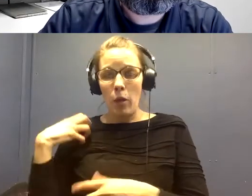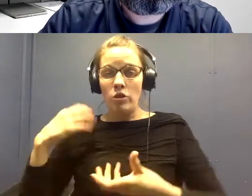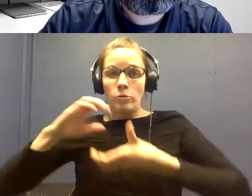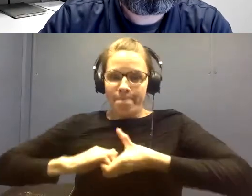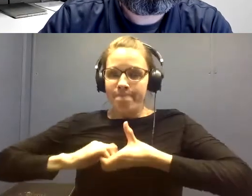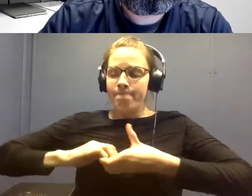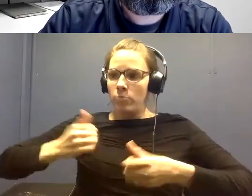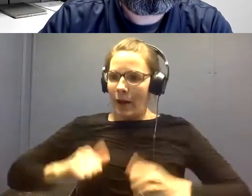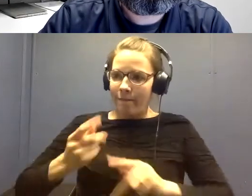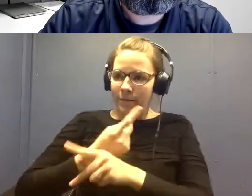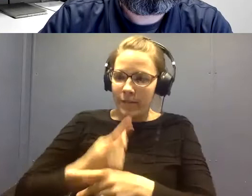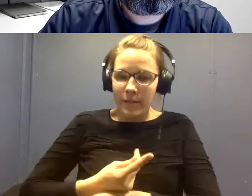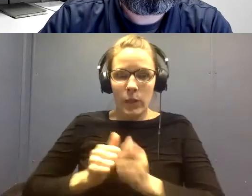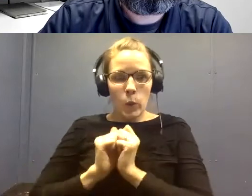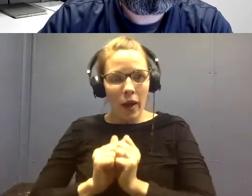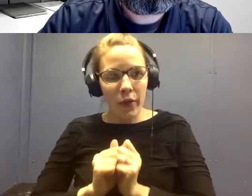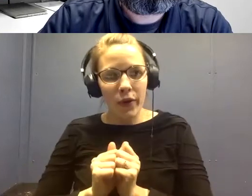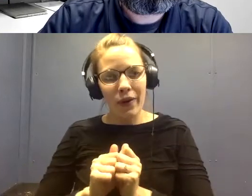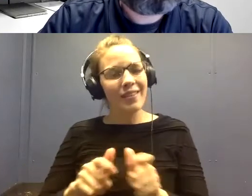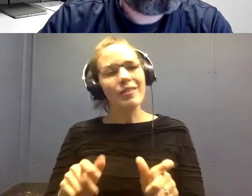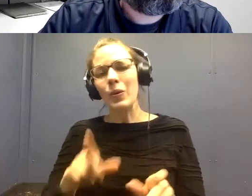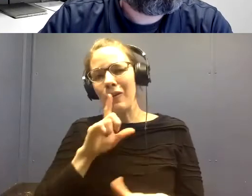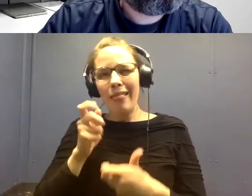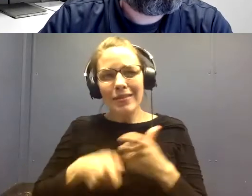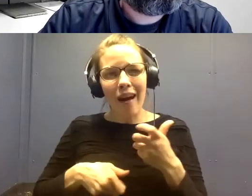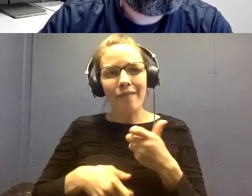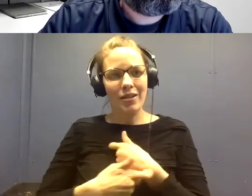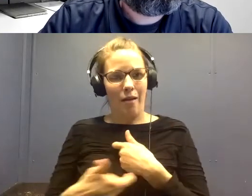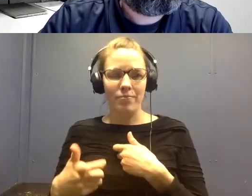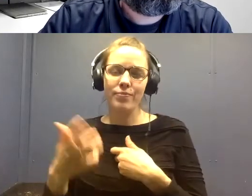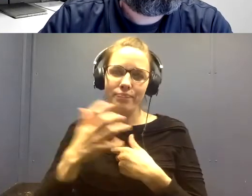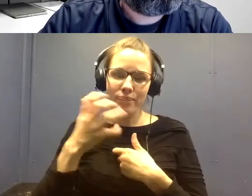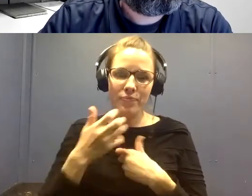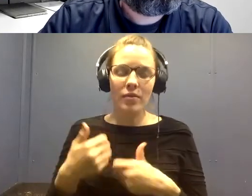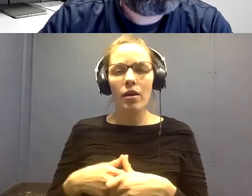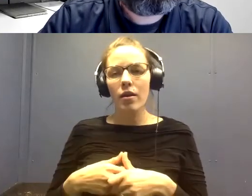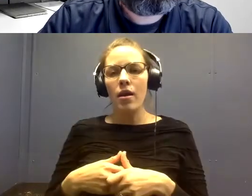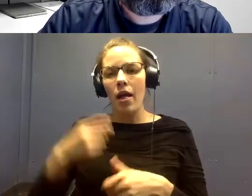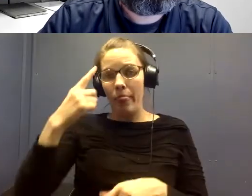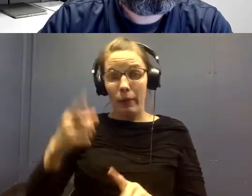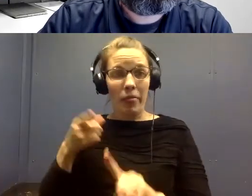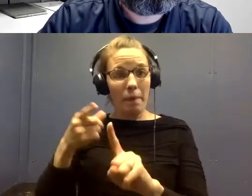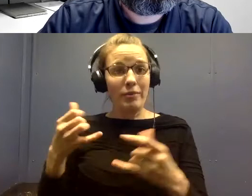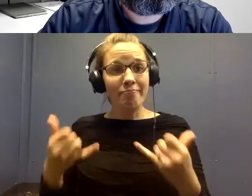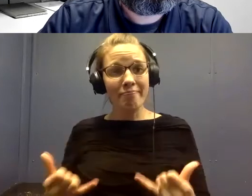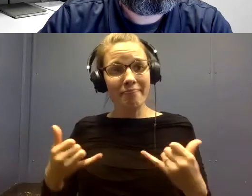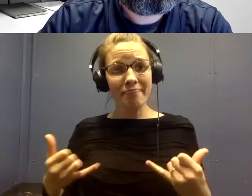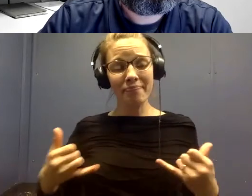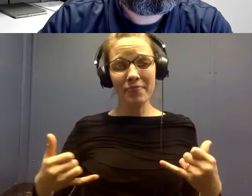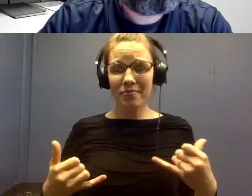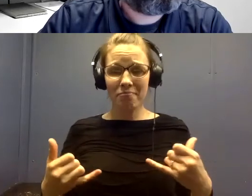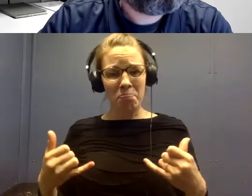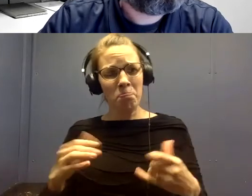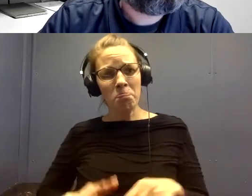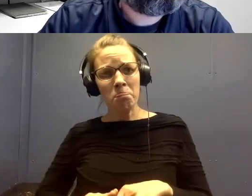this out together. And it was a really tough time. I think we're at that point in time that it's an inflection point where we can